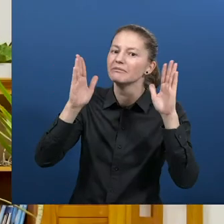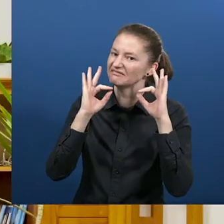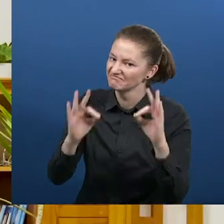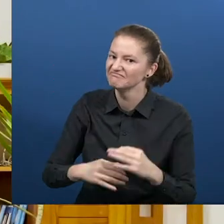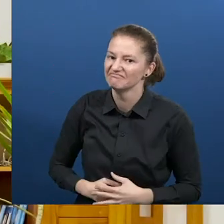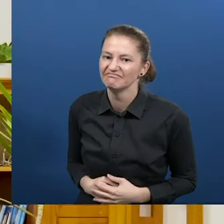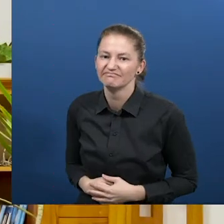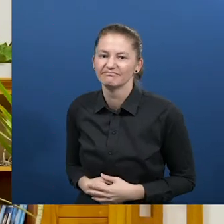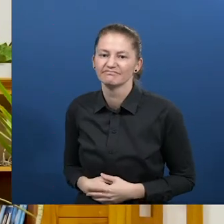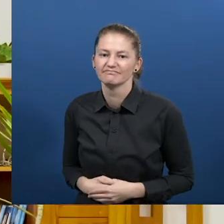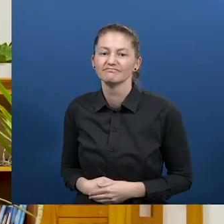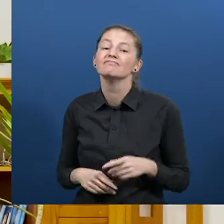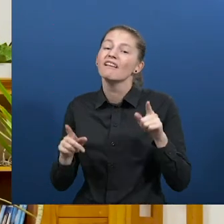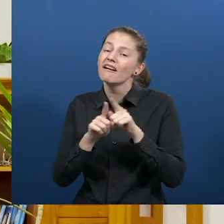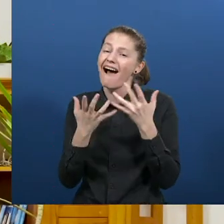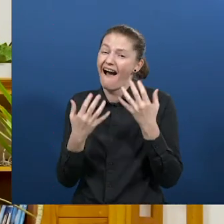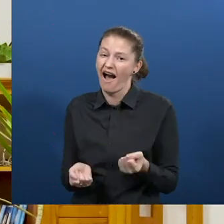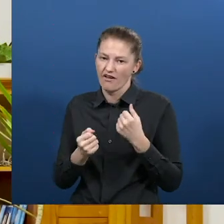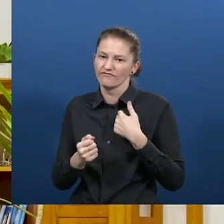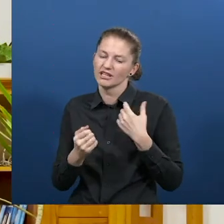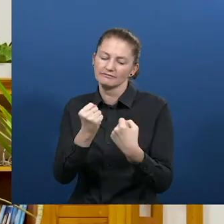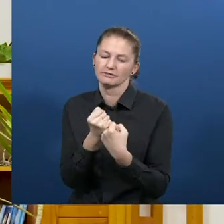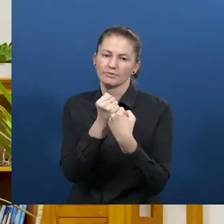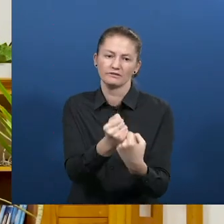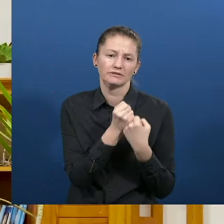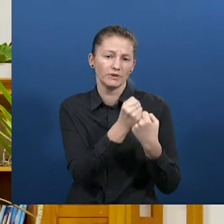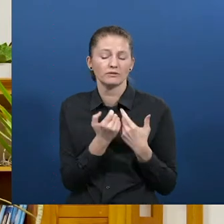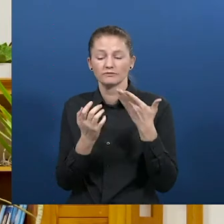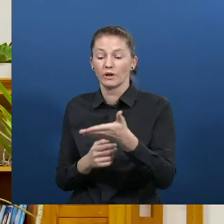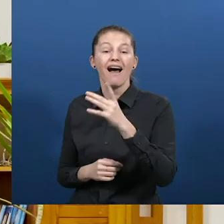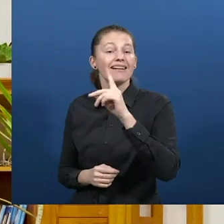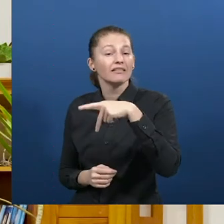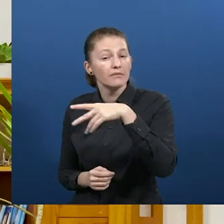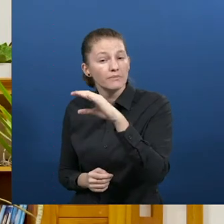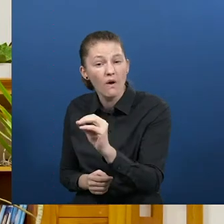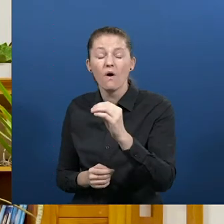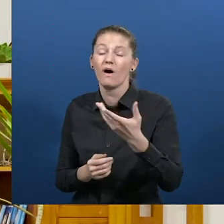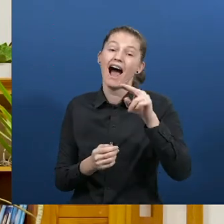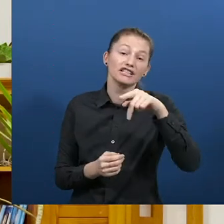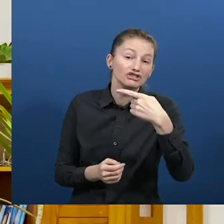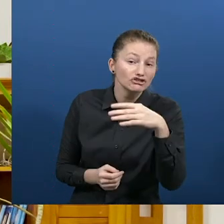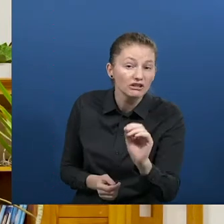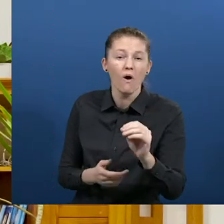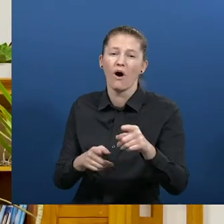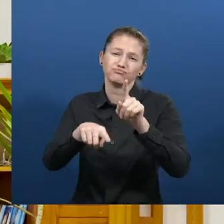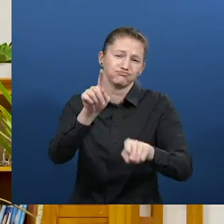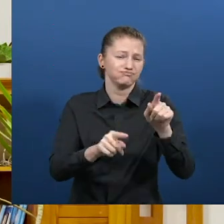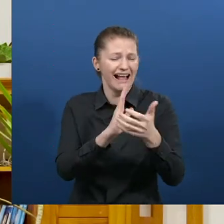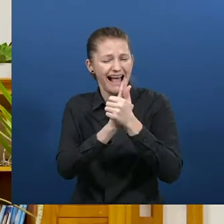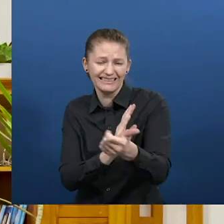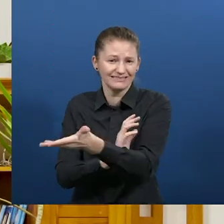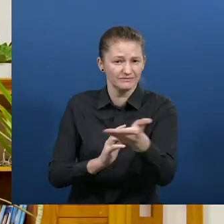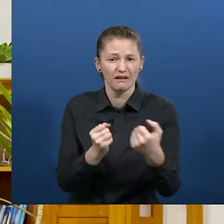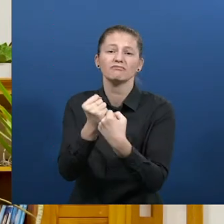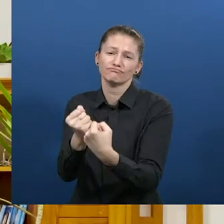Having on the ground support from DPOs, NGOs, and subject matter experts who already have access to persons